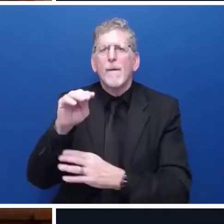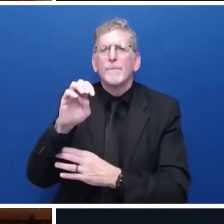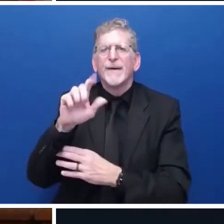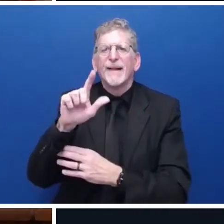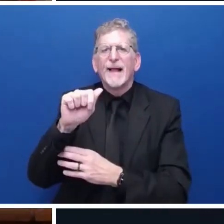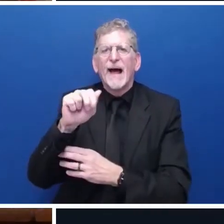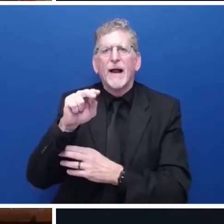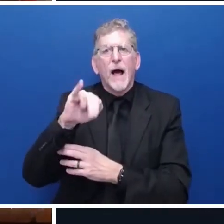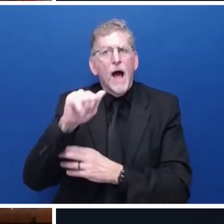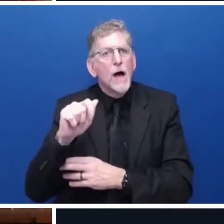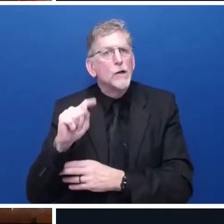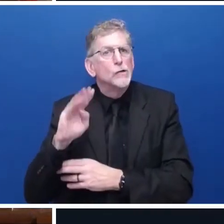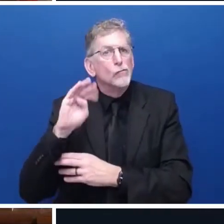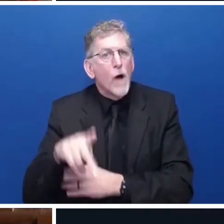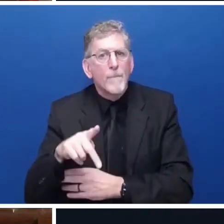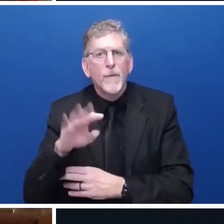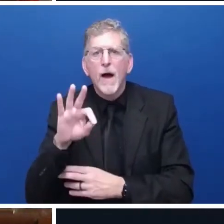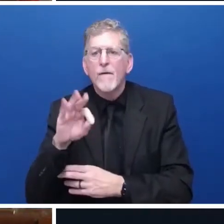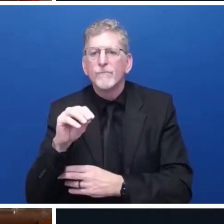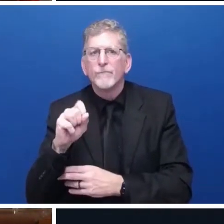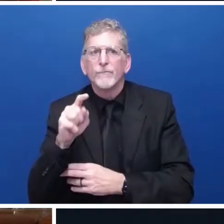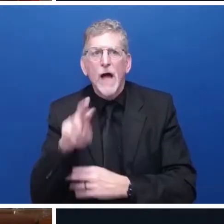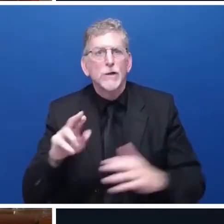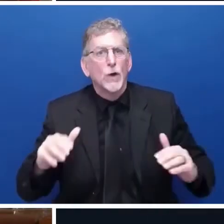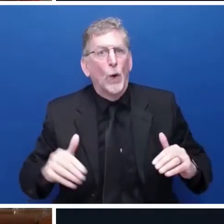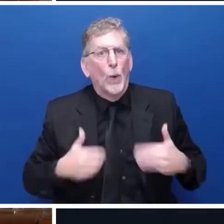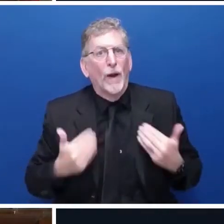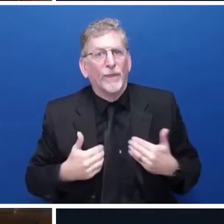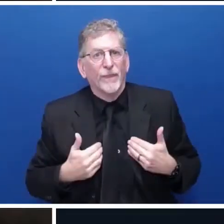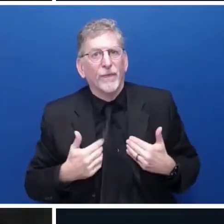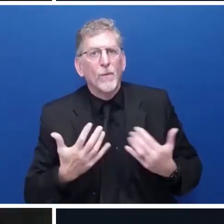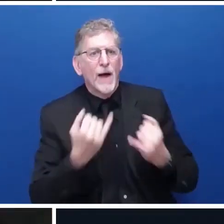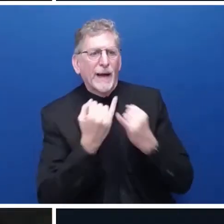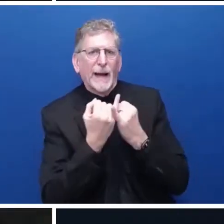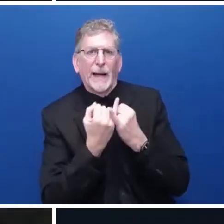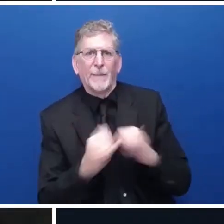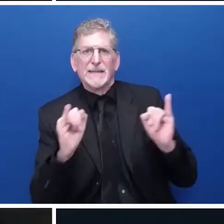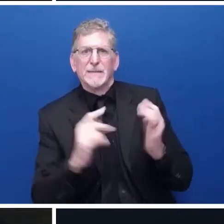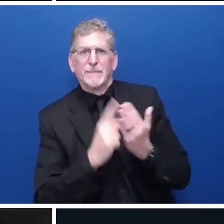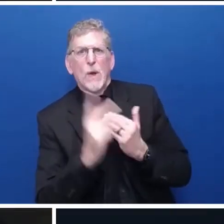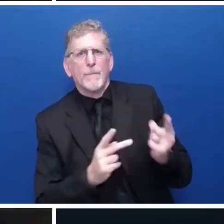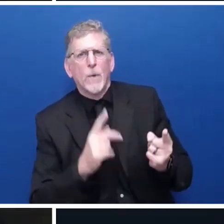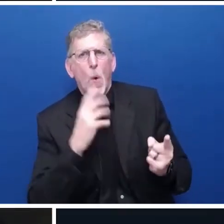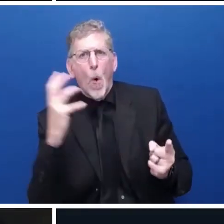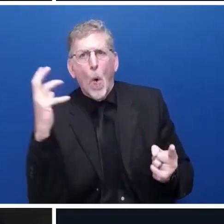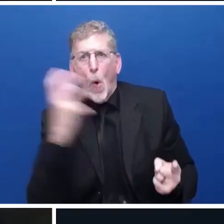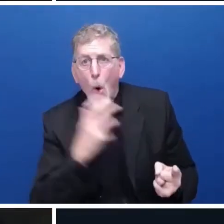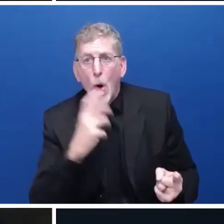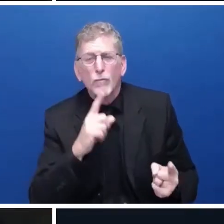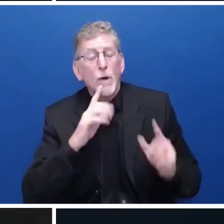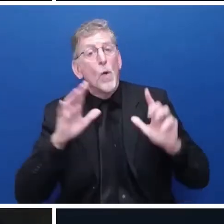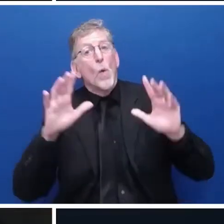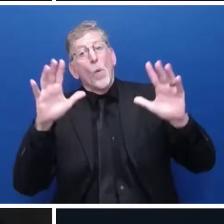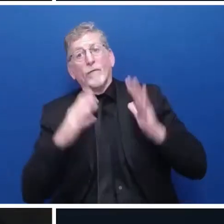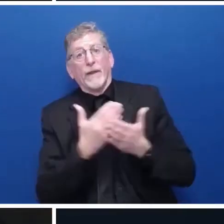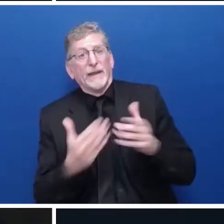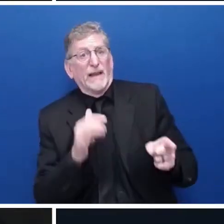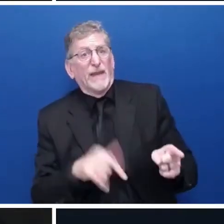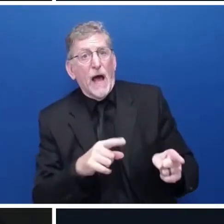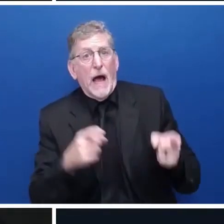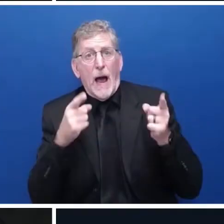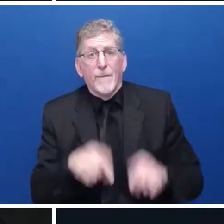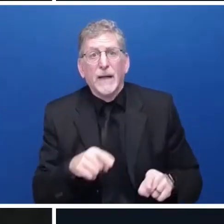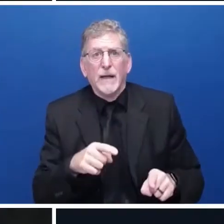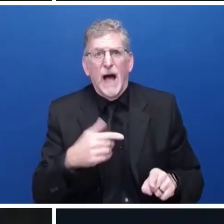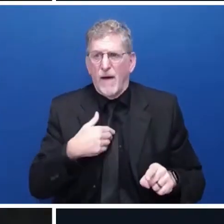tremendous really a tremendous thing that happened and had a lot of bipartisan support. She gets much better bipartisan support